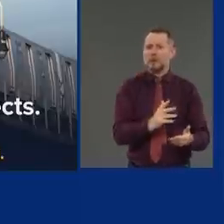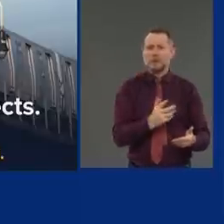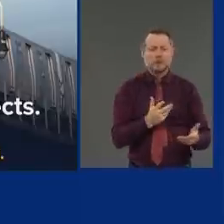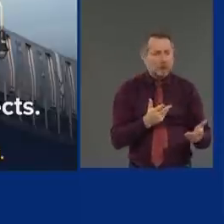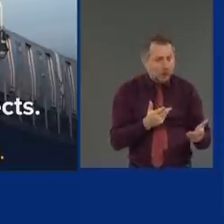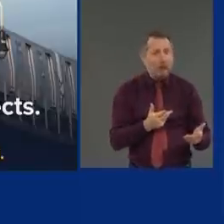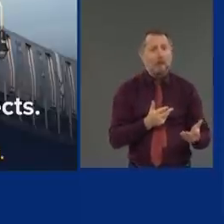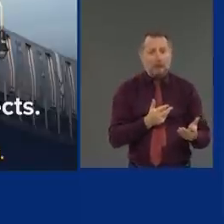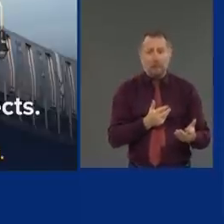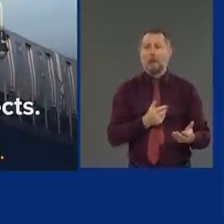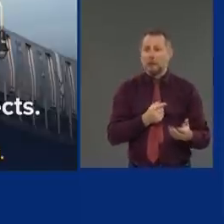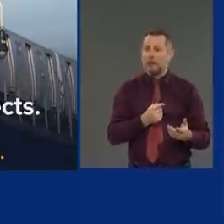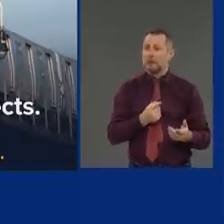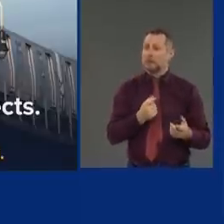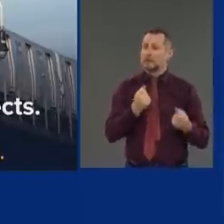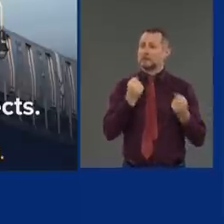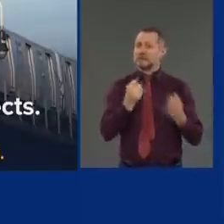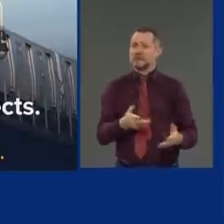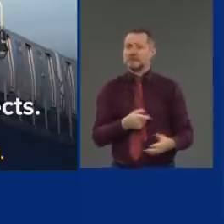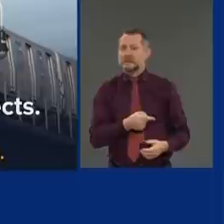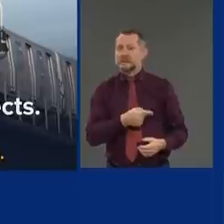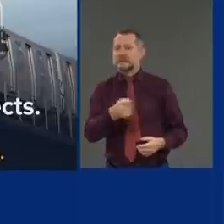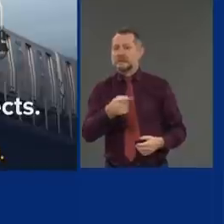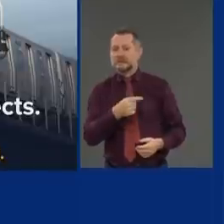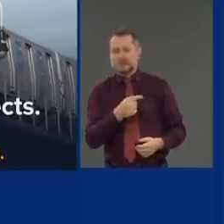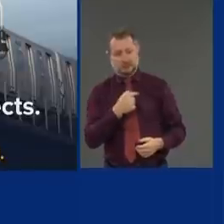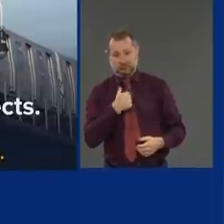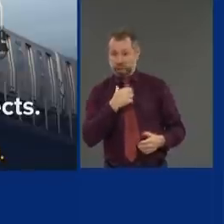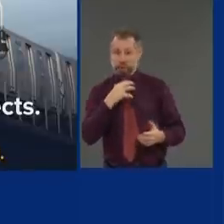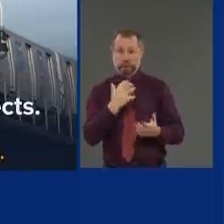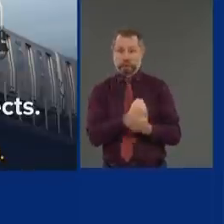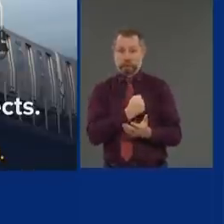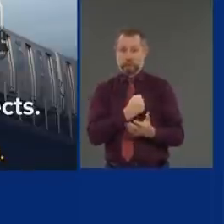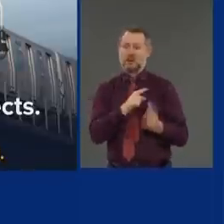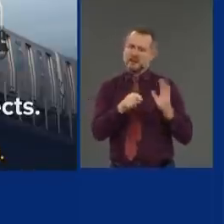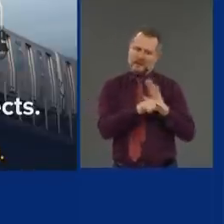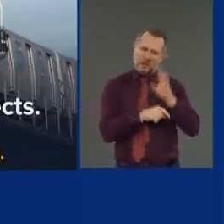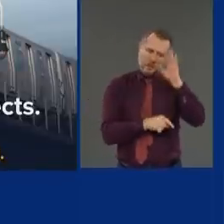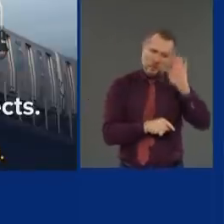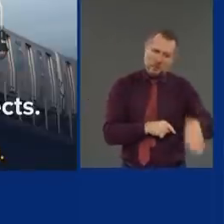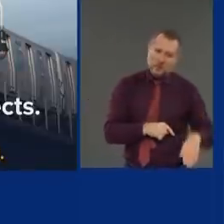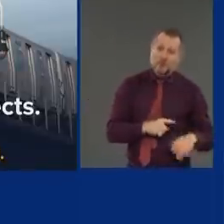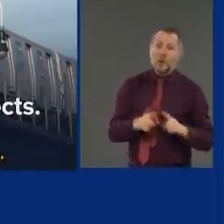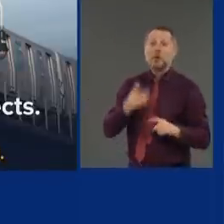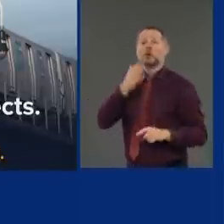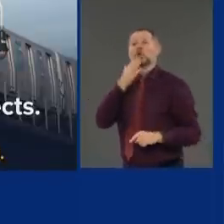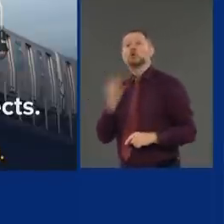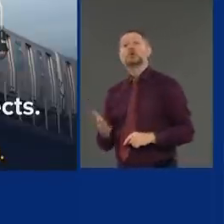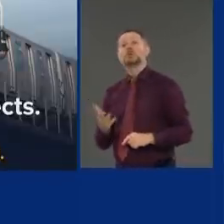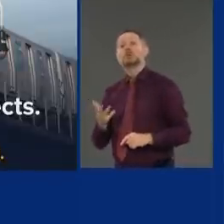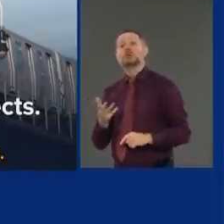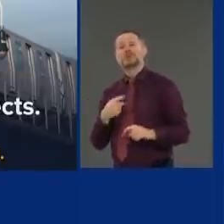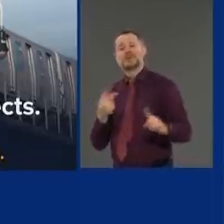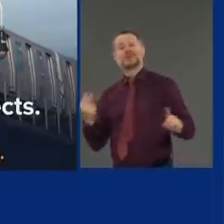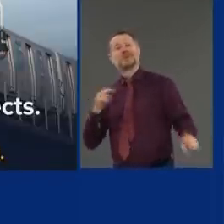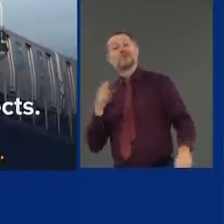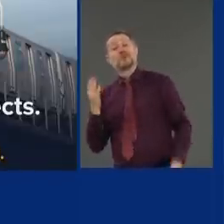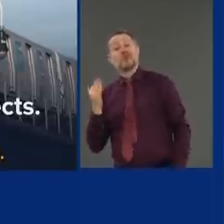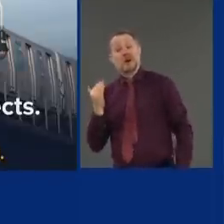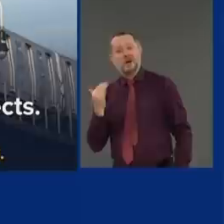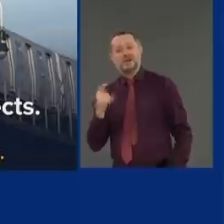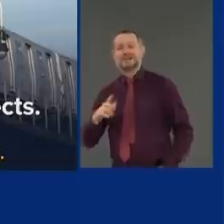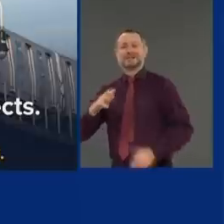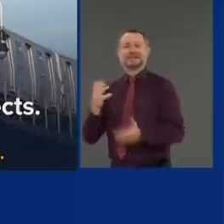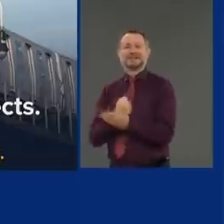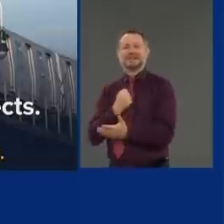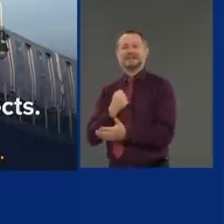many reasons. It's also good for many reasons. Now is the time to accelerate the capital construction in